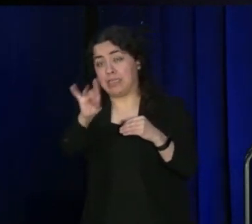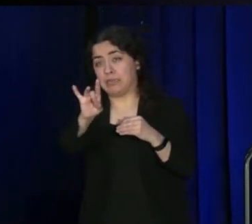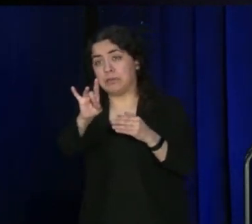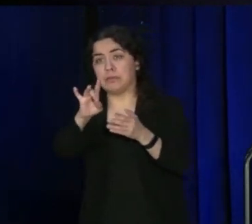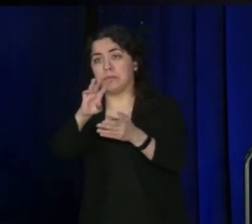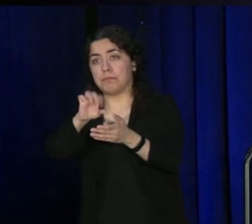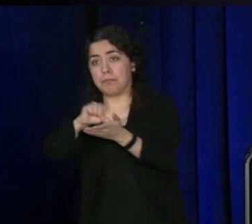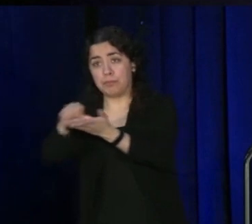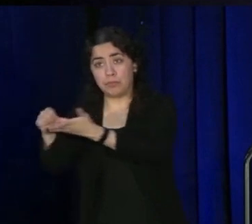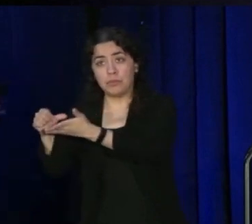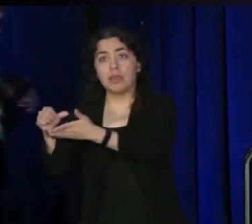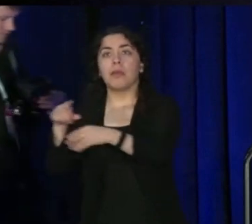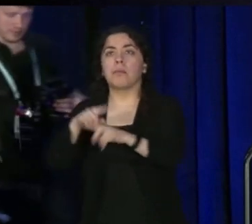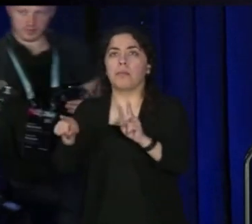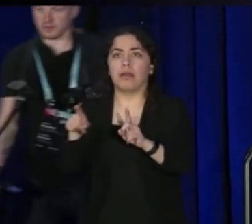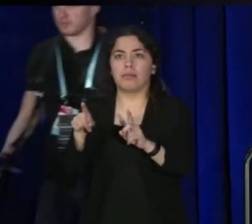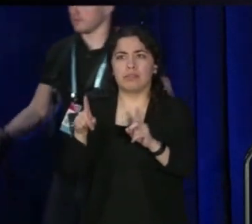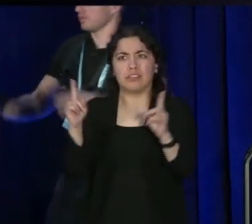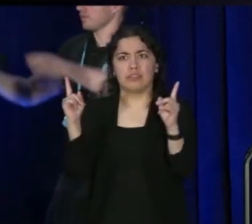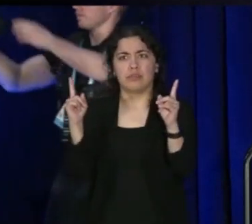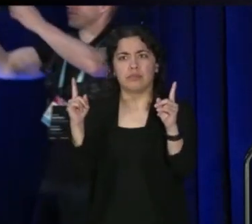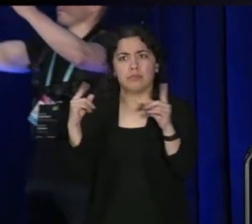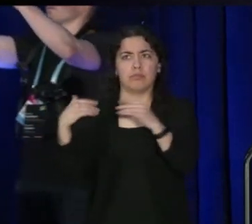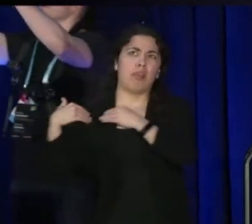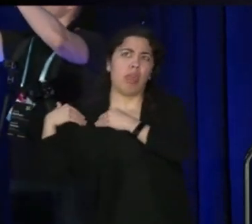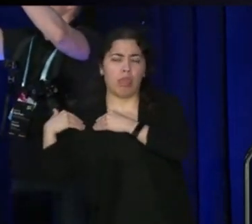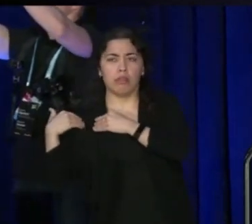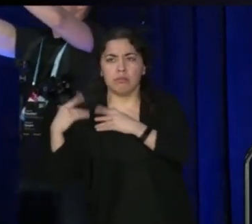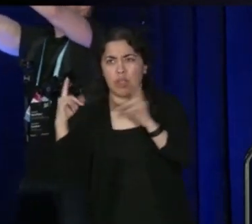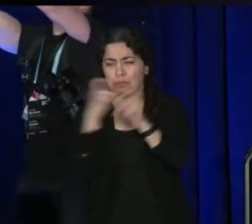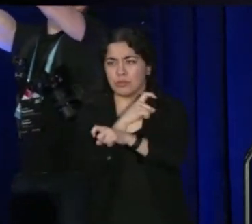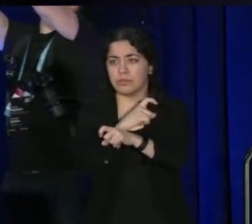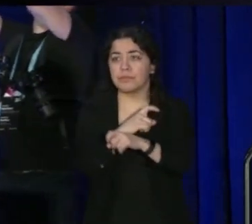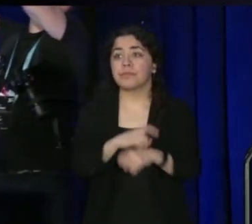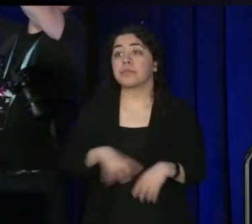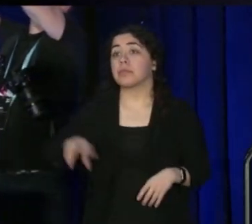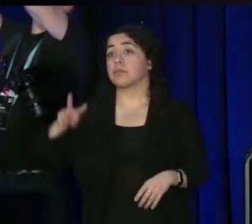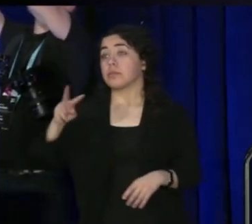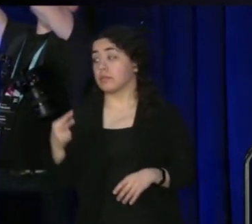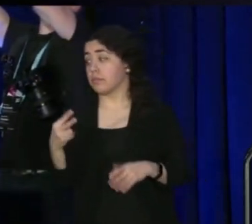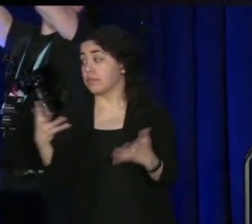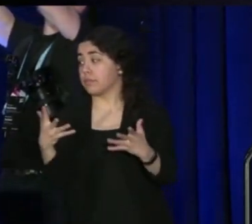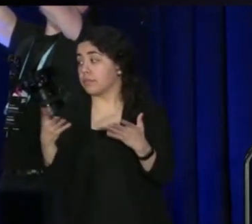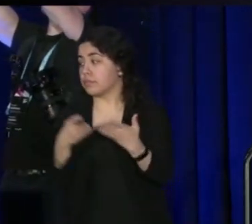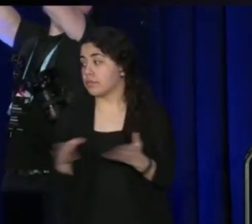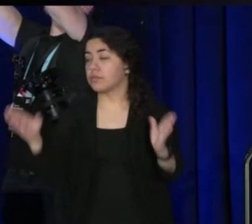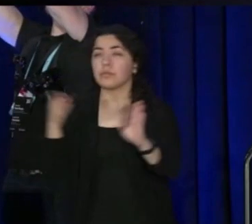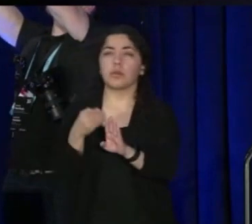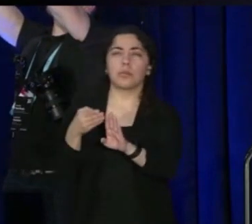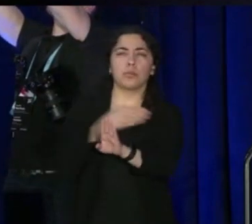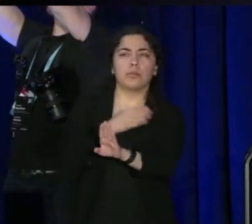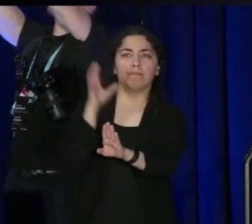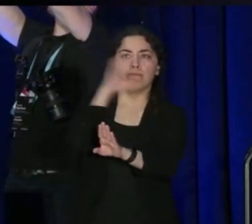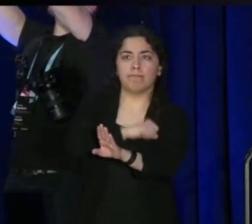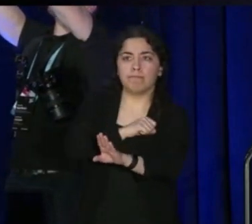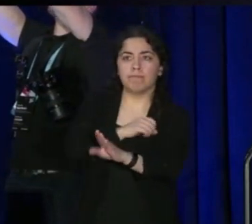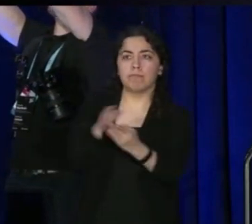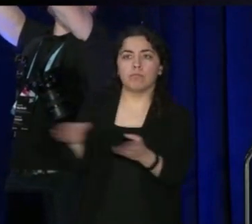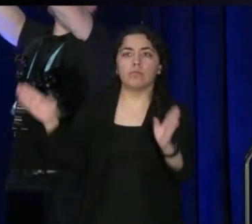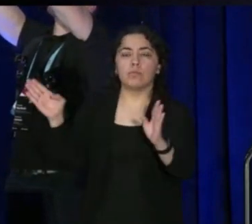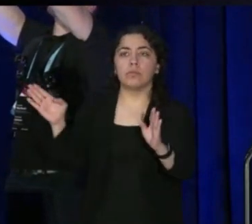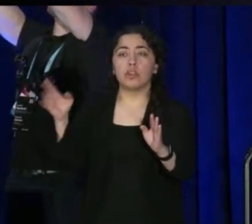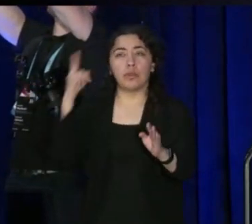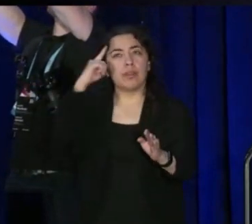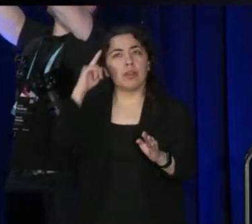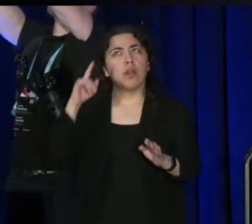with. The second one is very common. I follow this one, which is premature generalization. Essentially, hey, I think this is